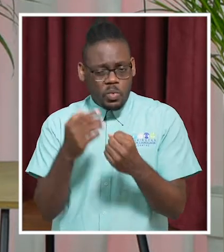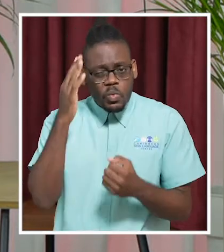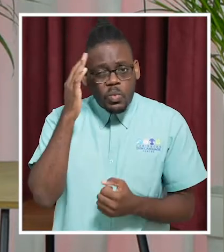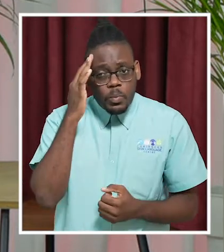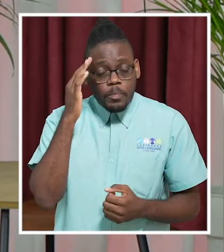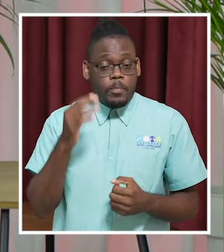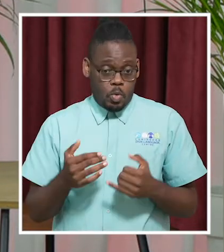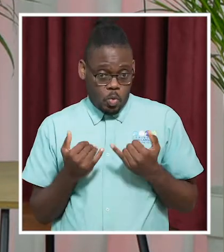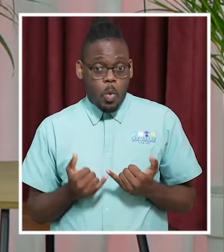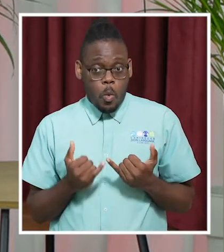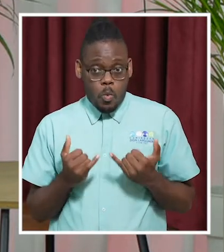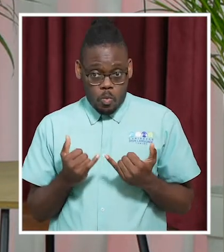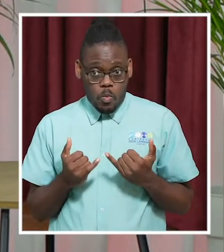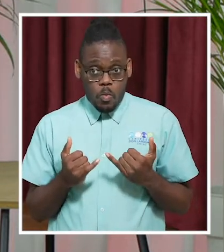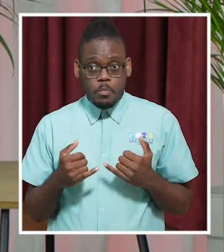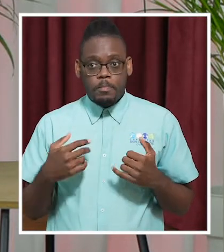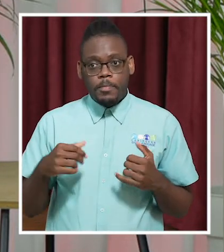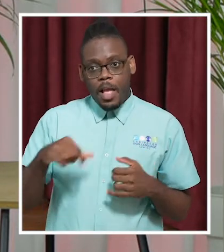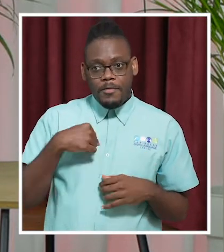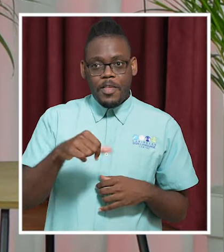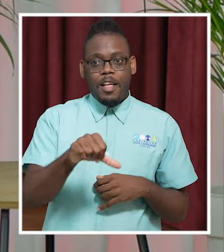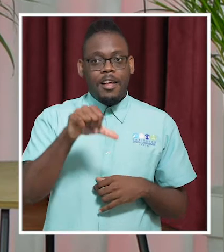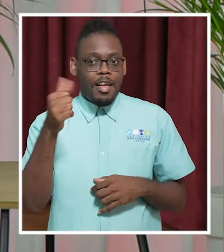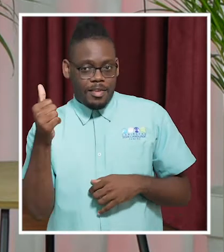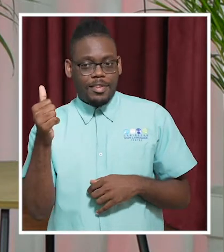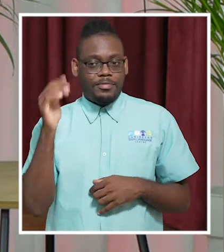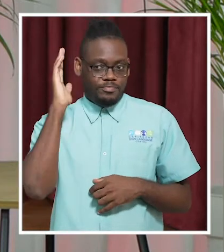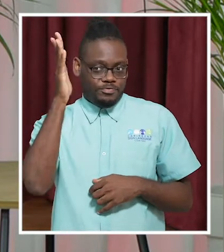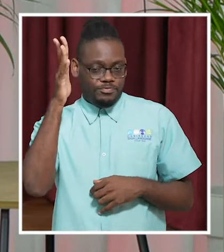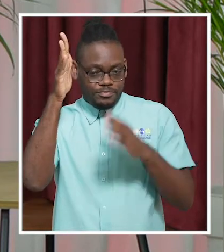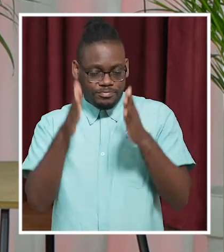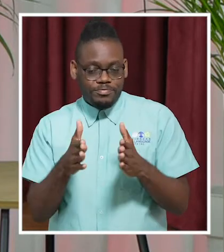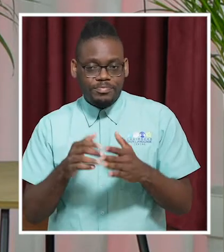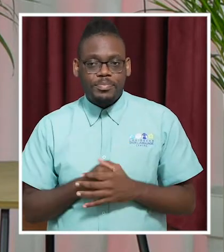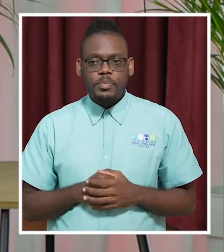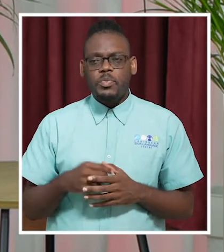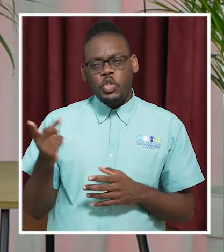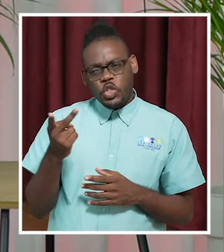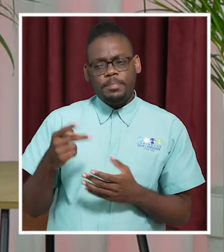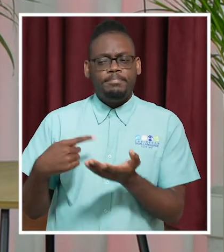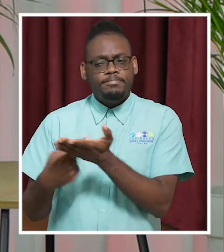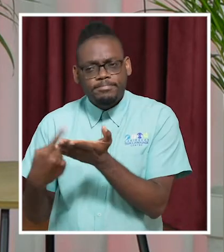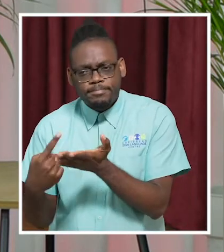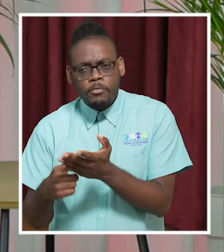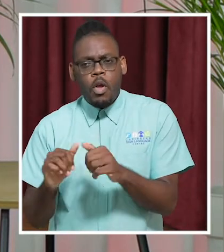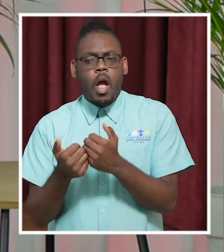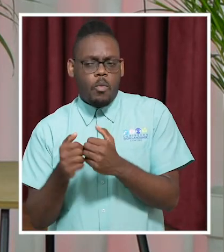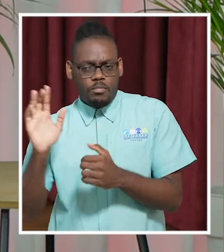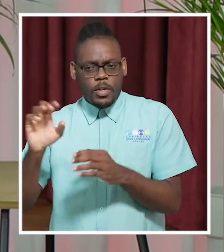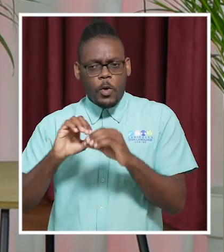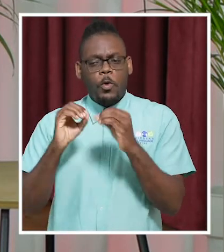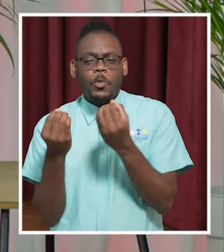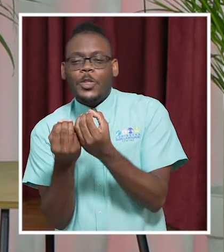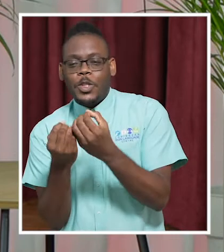this foundation dealing with ADHD. And I trust that we'll be able to recognize that there is